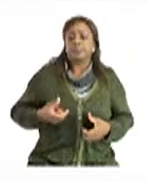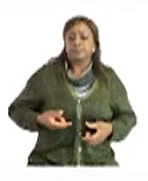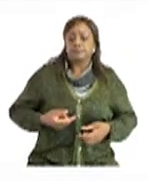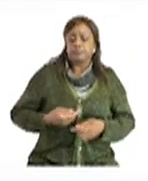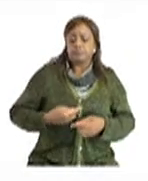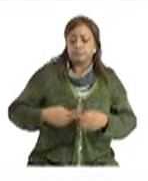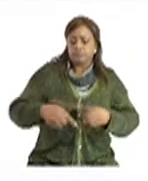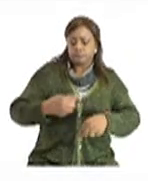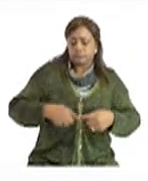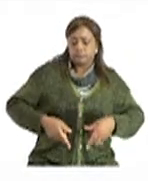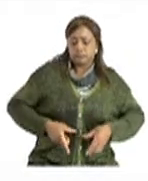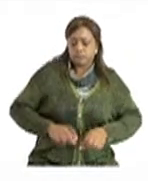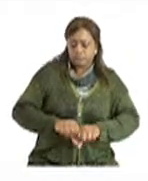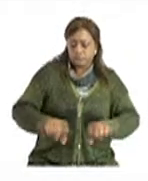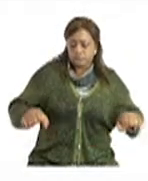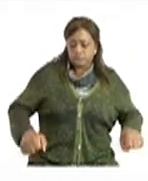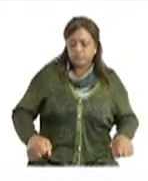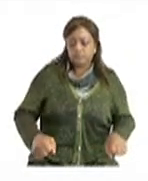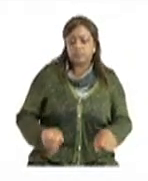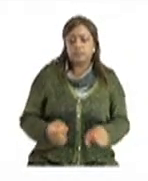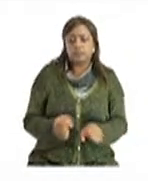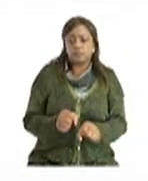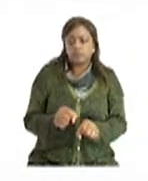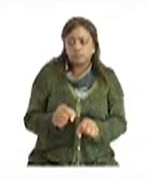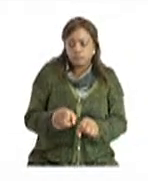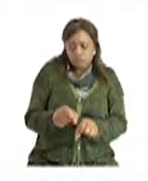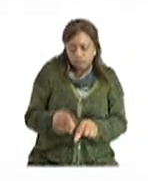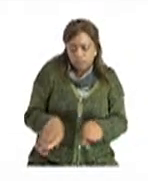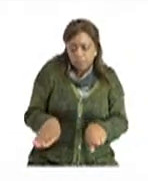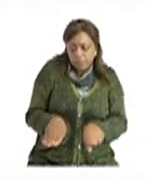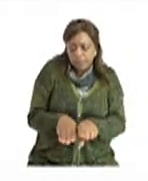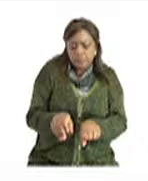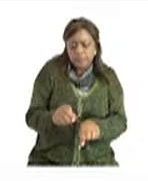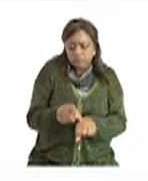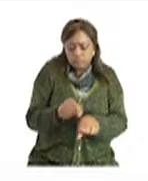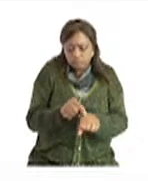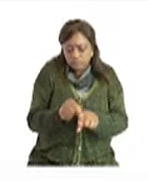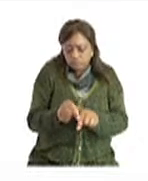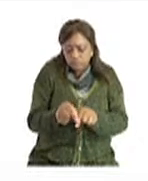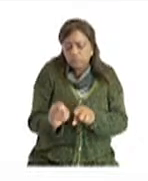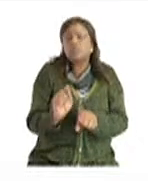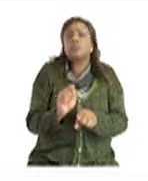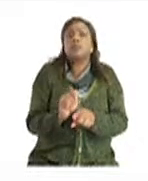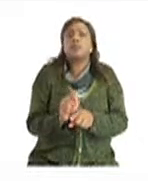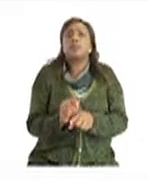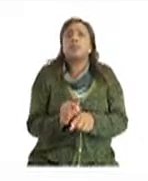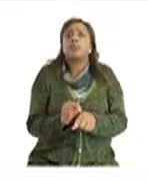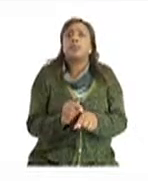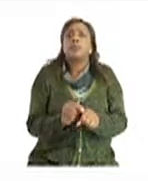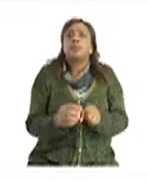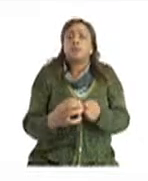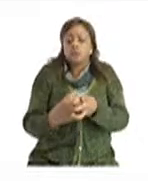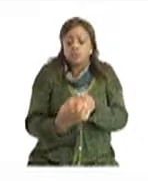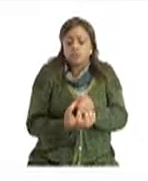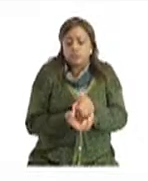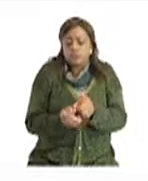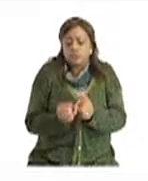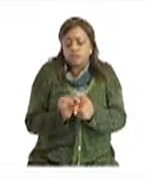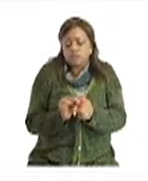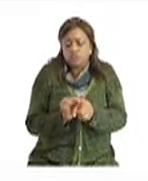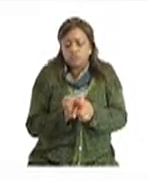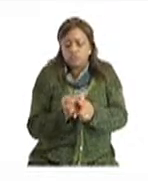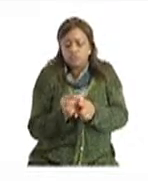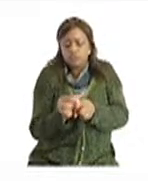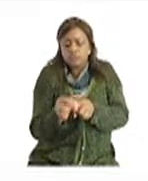system also produces, maintains, transports, and nourishes sperm cells,